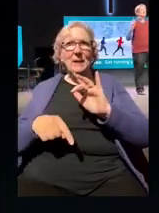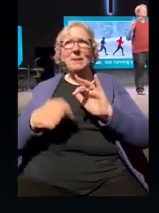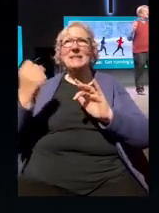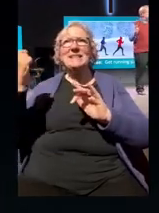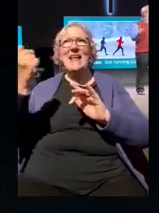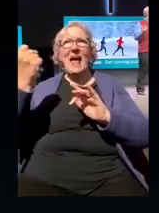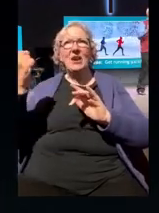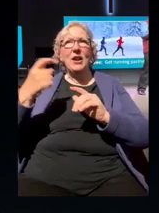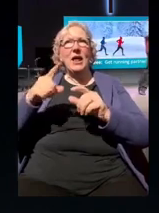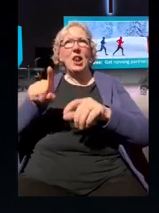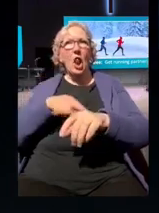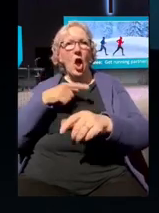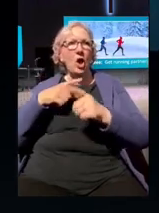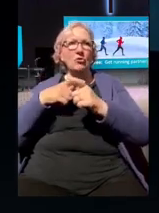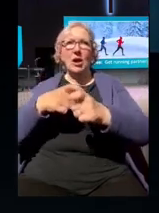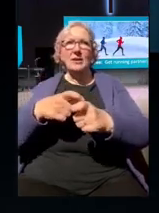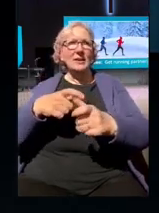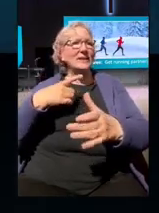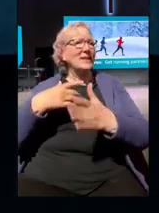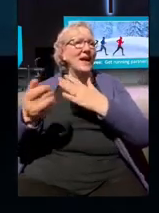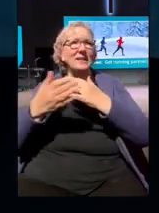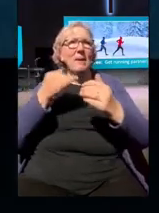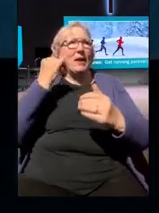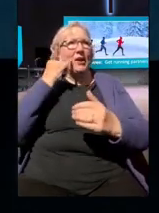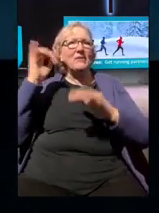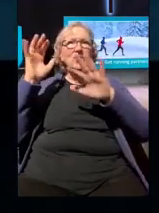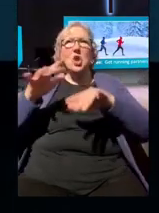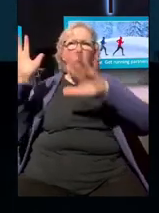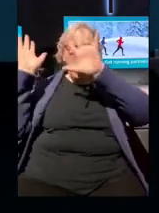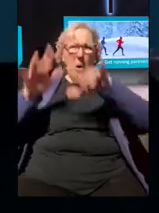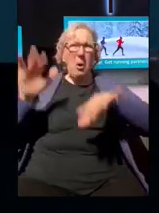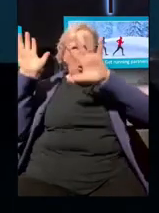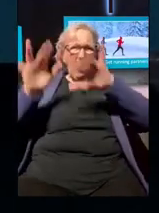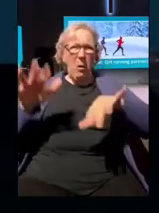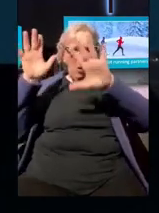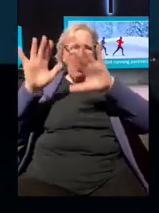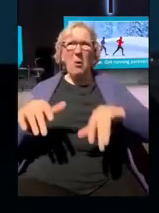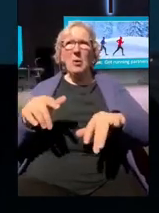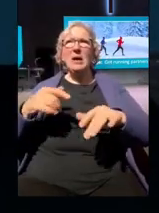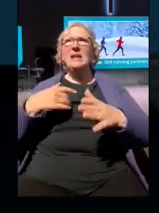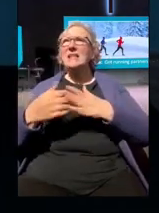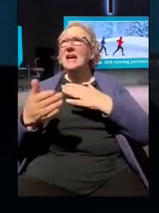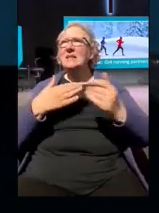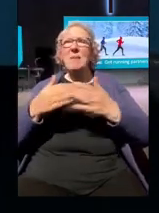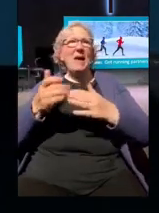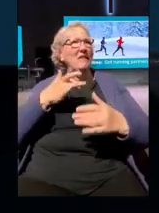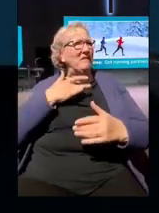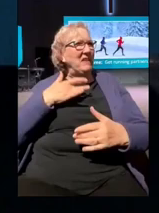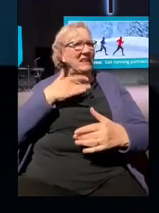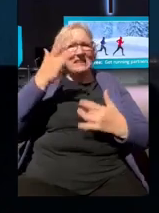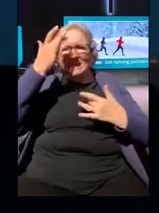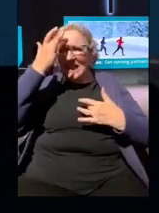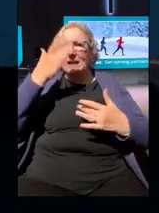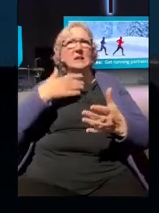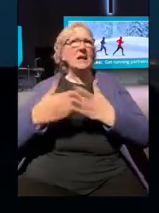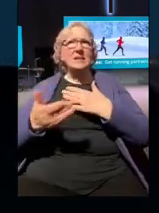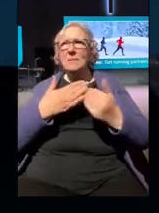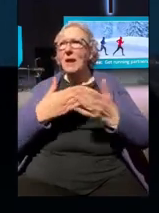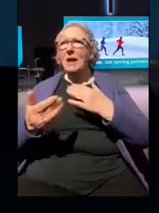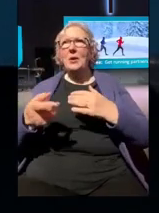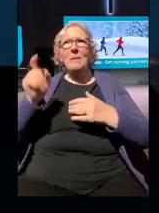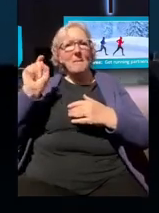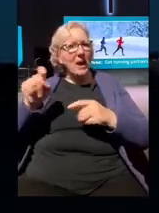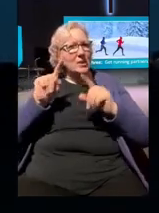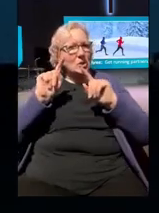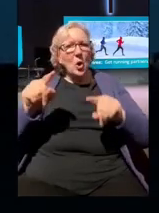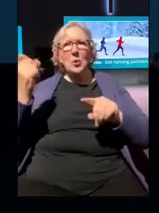a blizzard outside. Doesn't matter if you're feeling under the weather. You had to be at the Saturday run and do it.